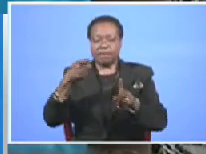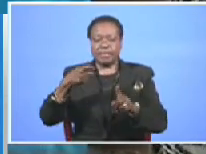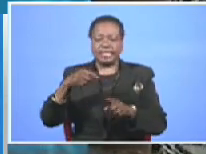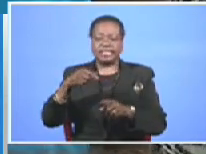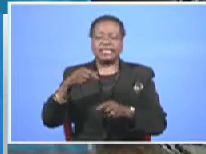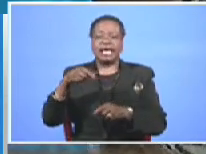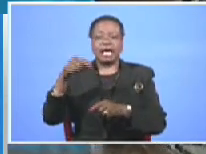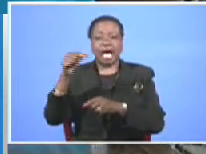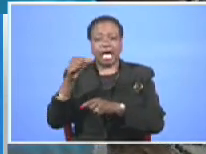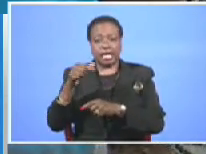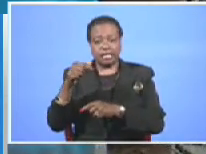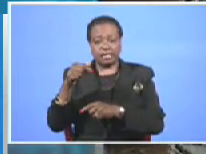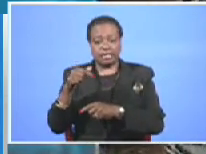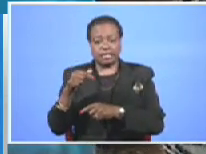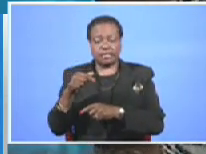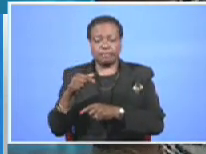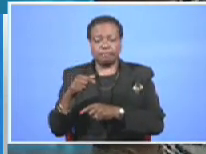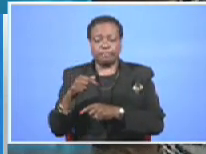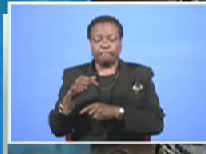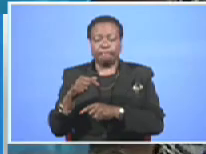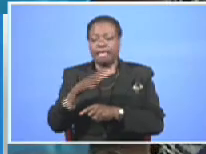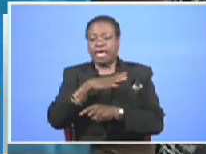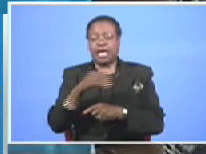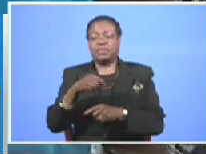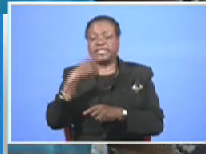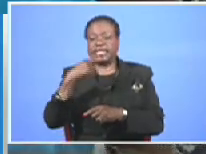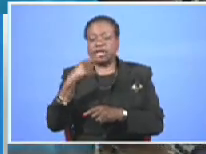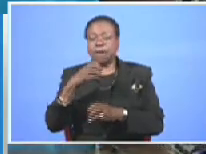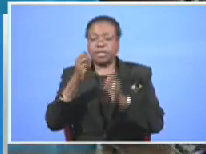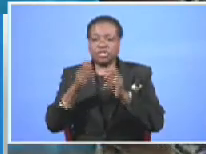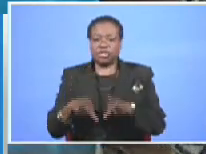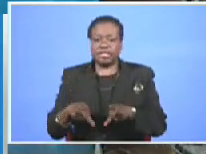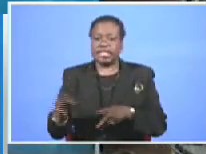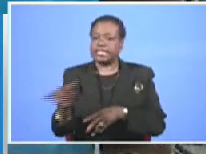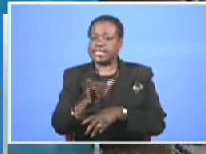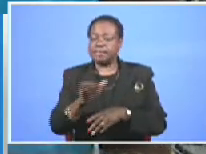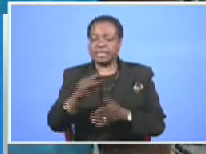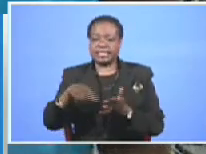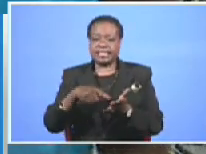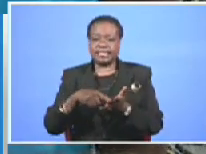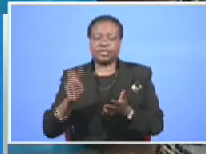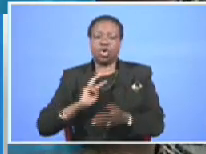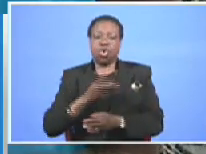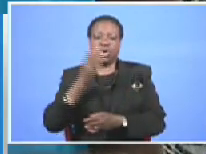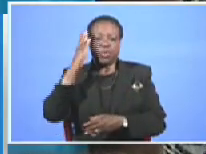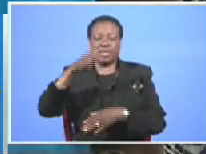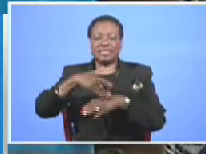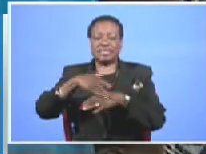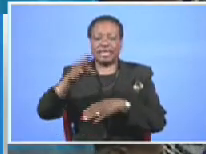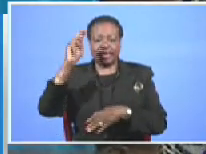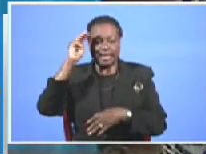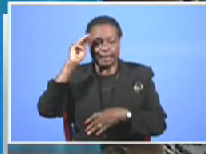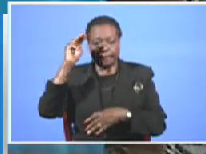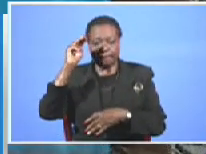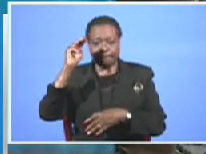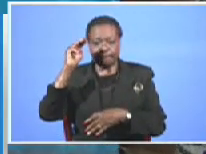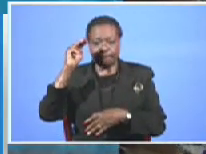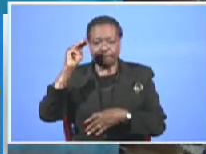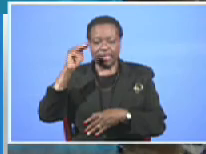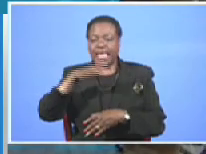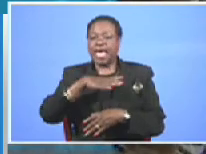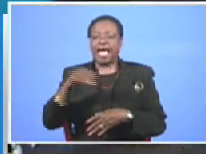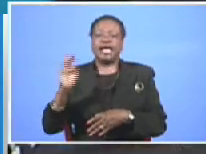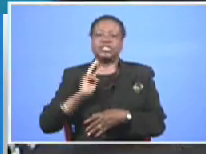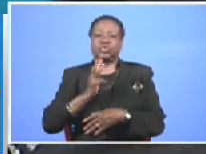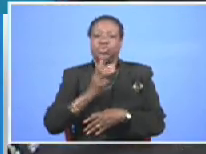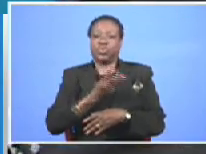And we said with an opportunity like this, what we would do is we would send him, and with social media being what it is, we can make up